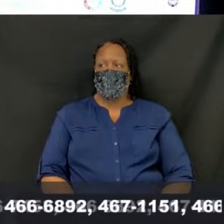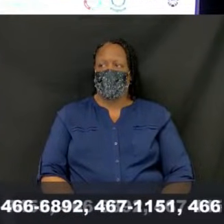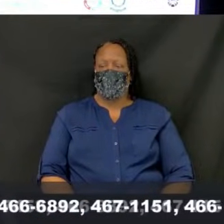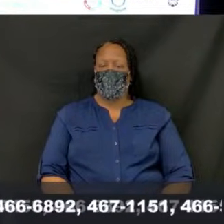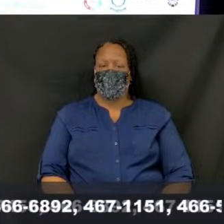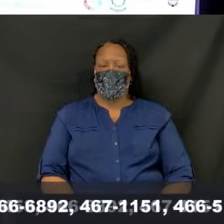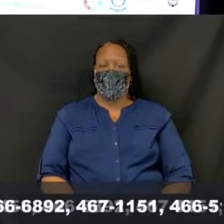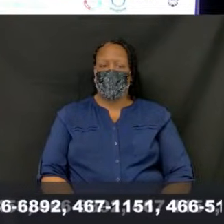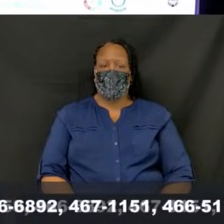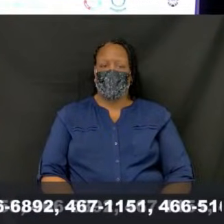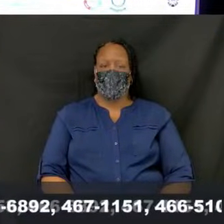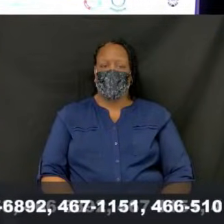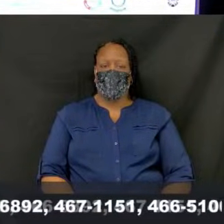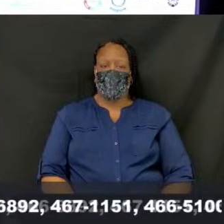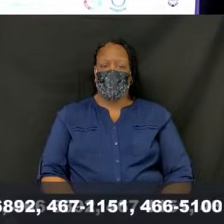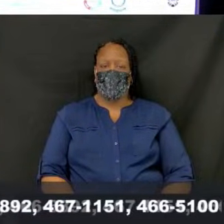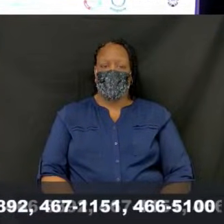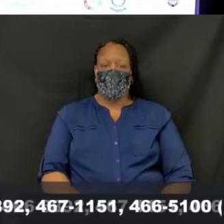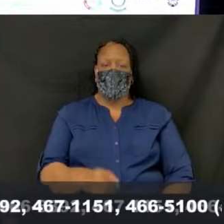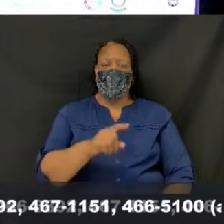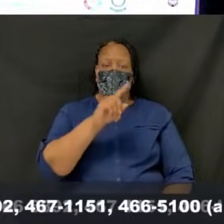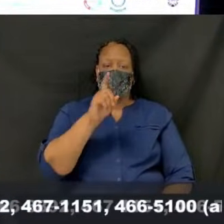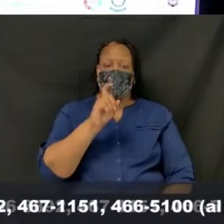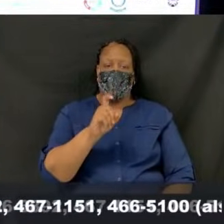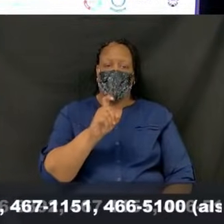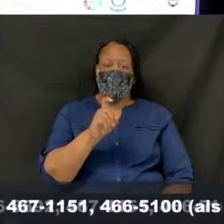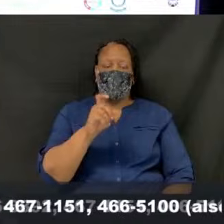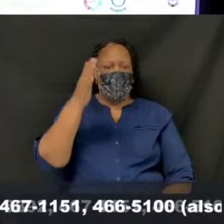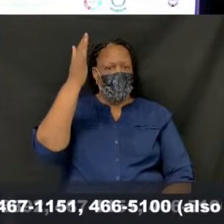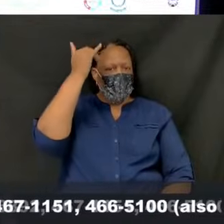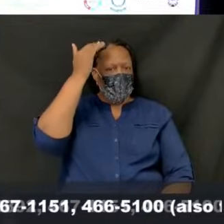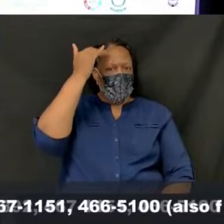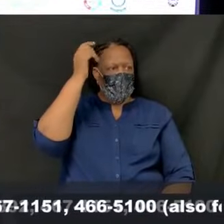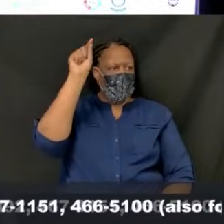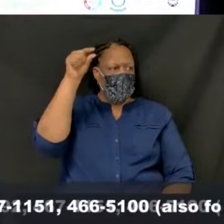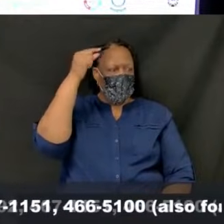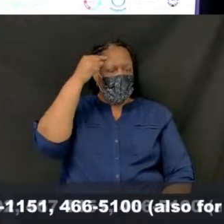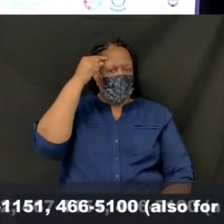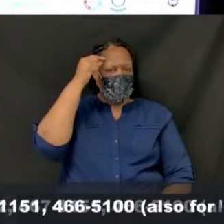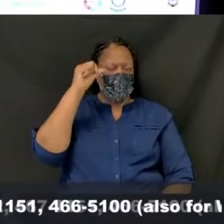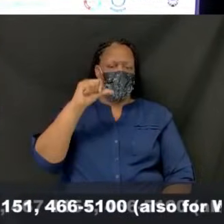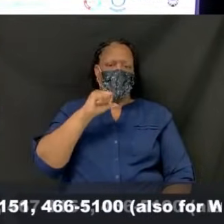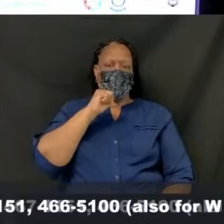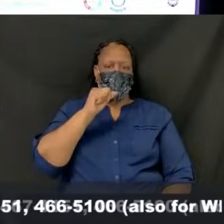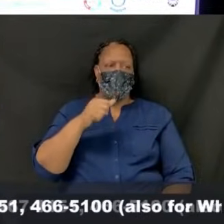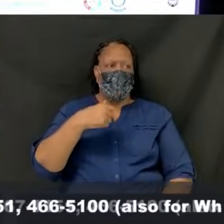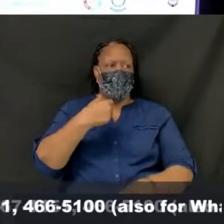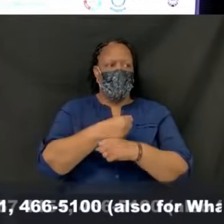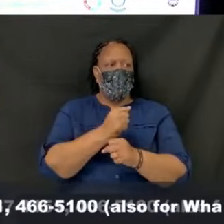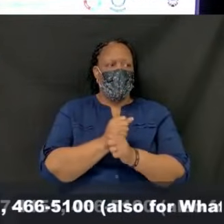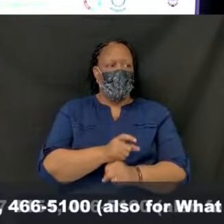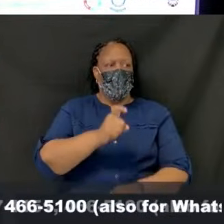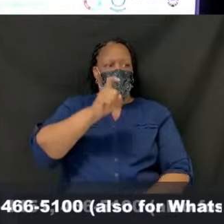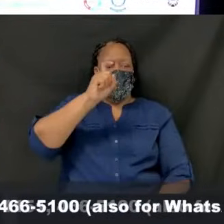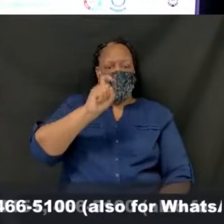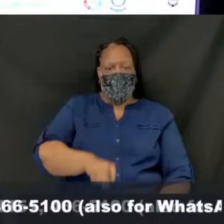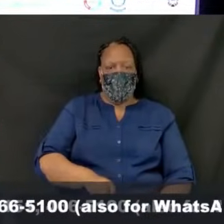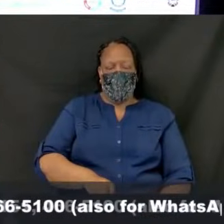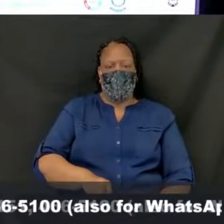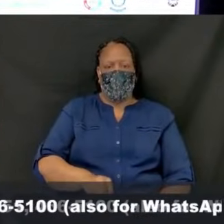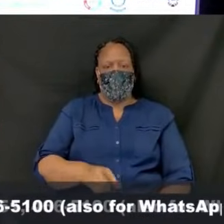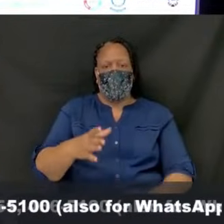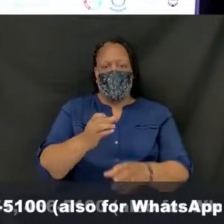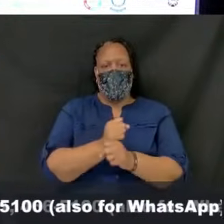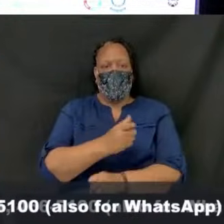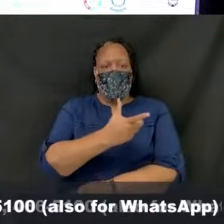Why is it that the government will not mandate vaccinations for all public employees, as has